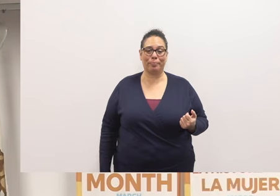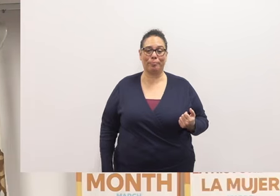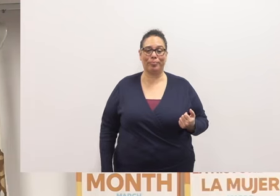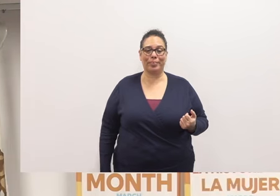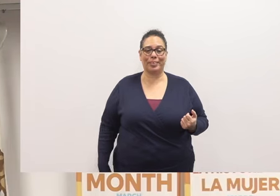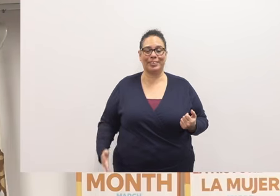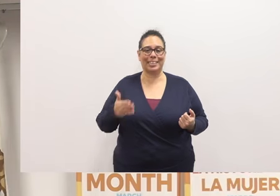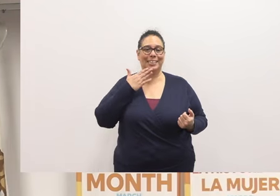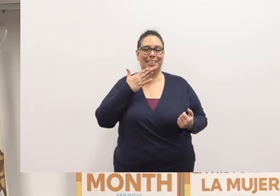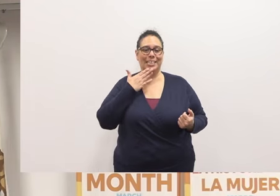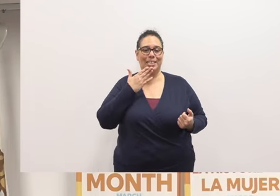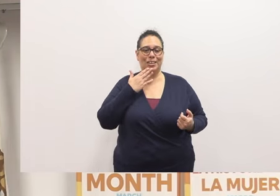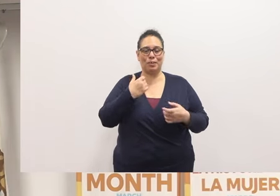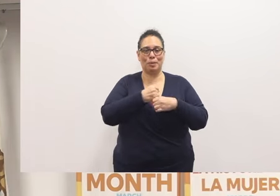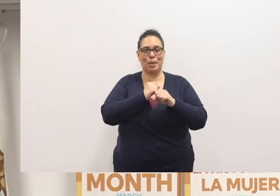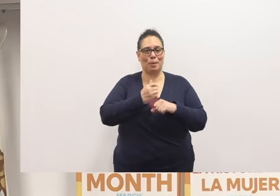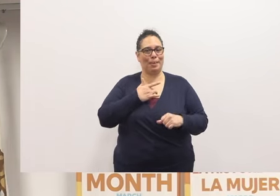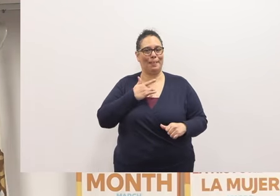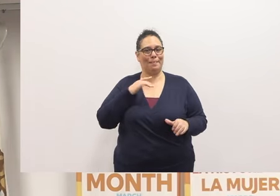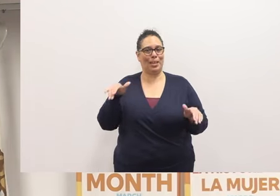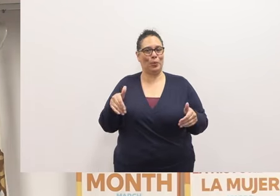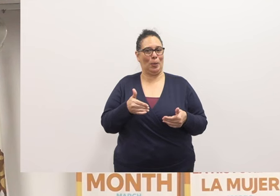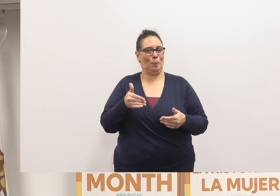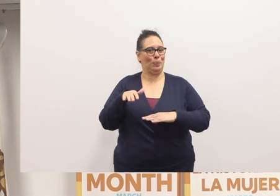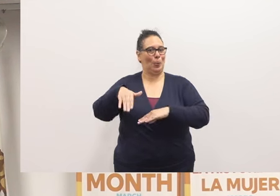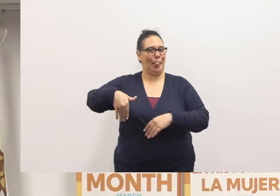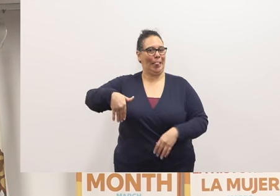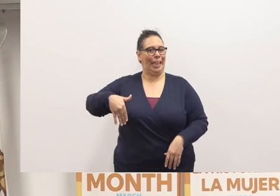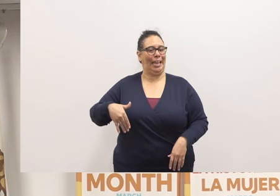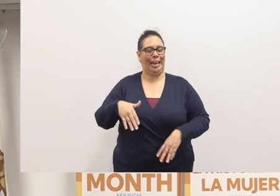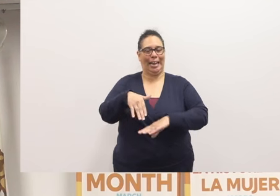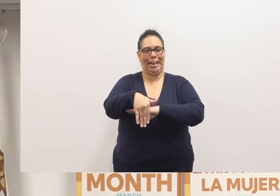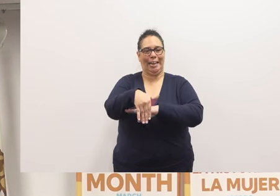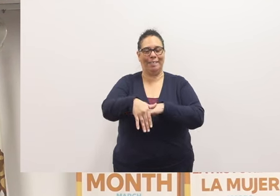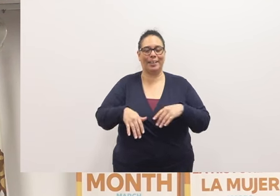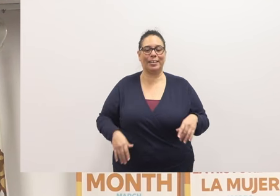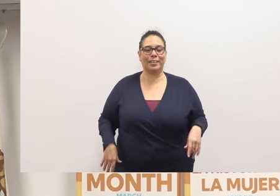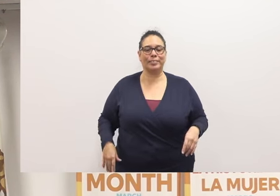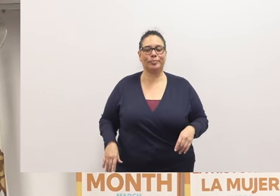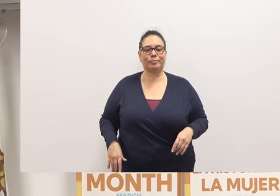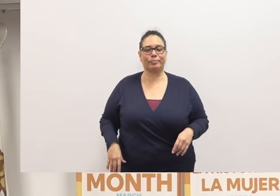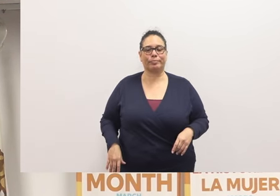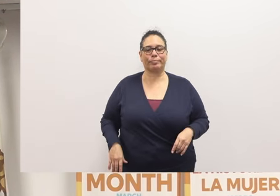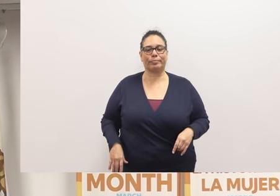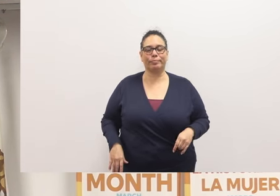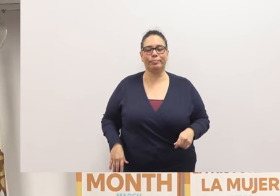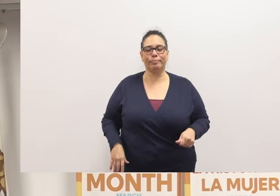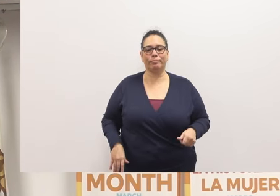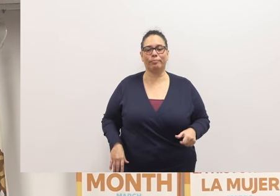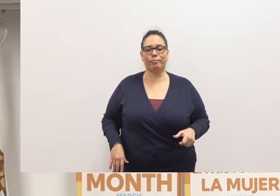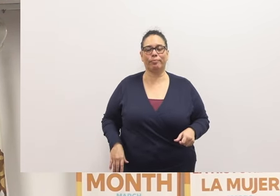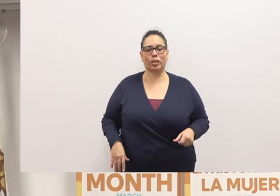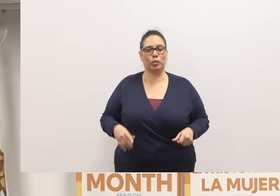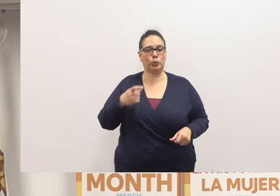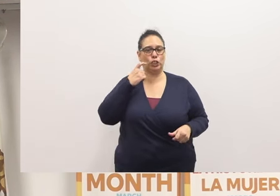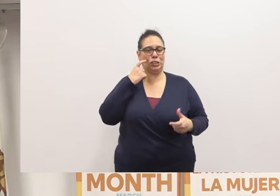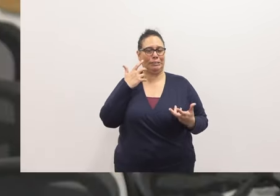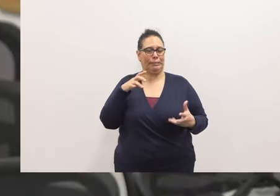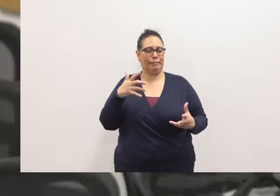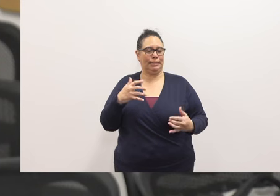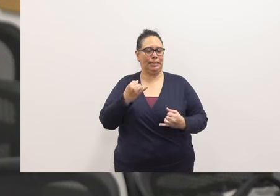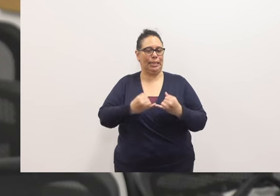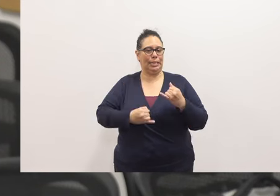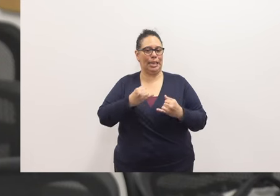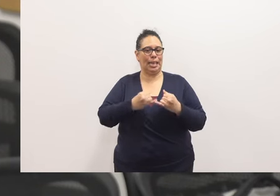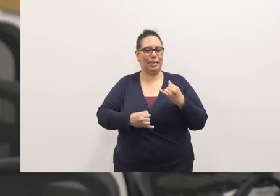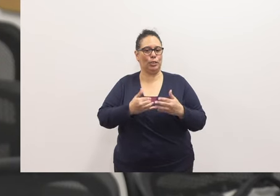Thank you guys for making me feel so welcome so late into the evening. So we just completed, this is kind of the last